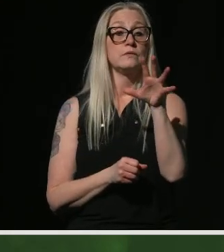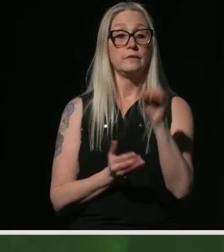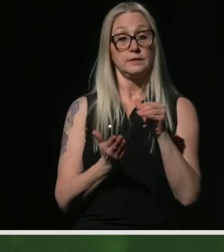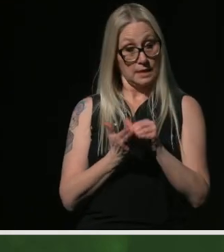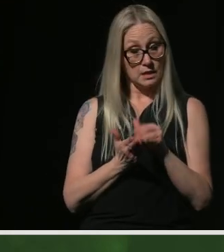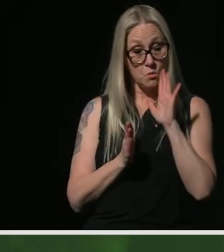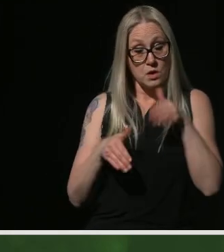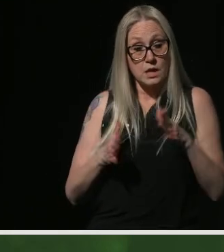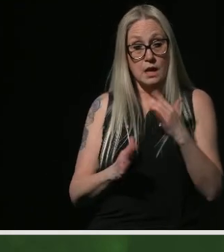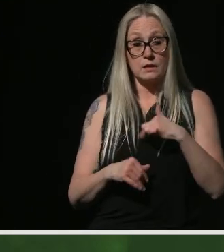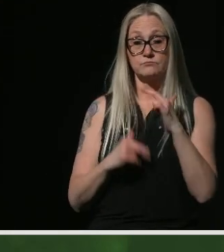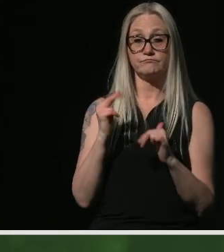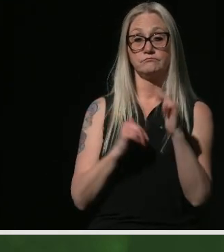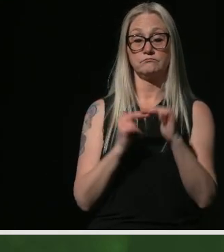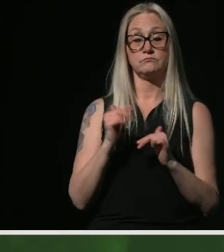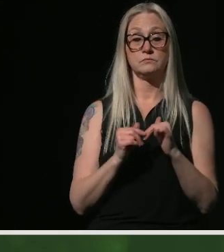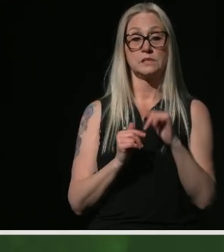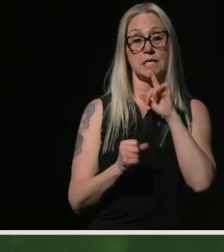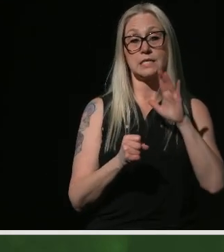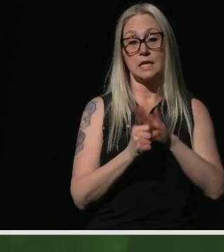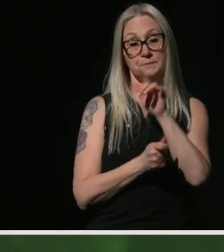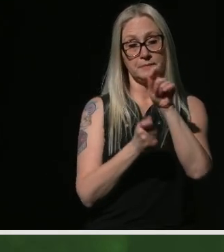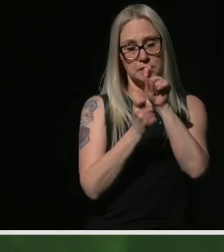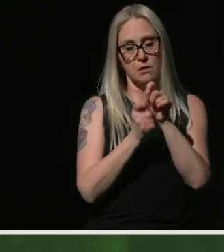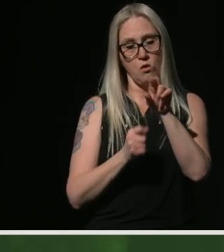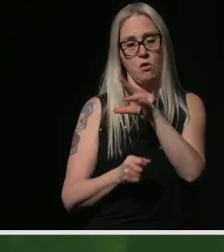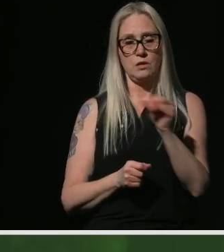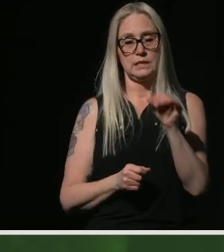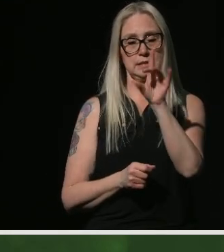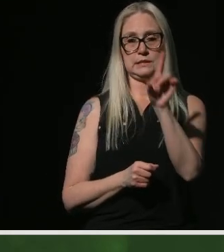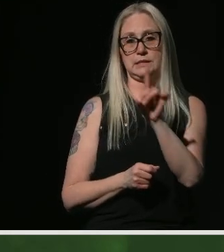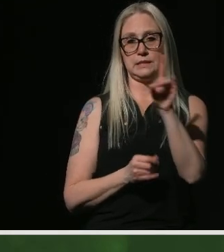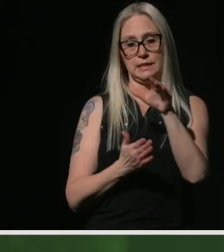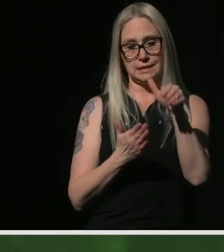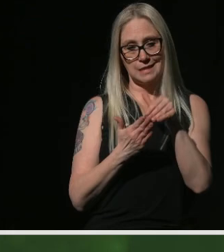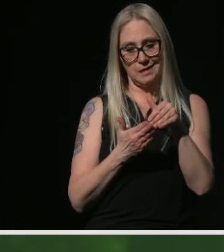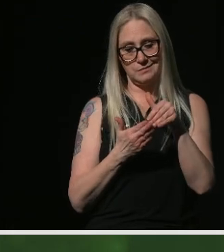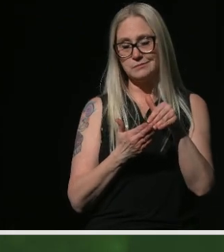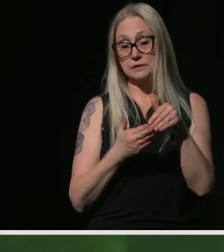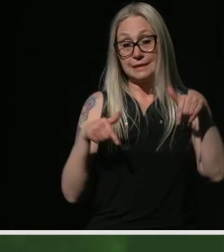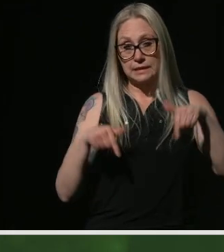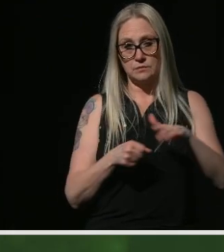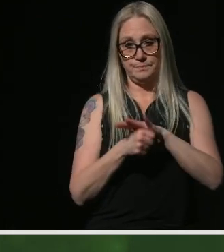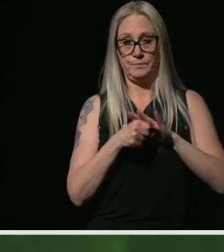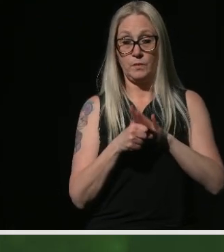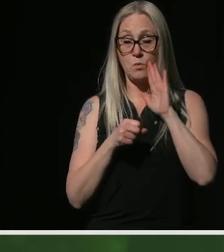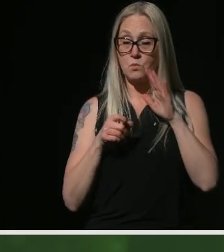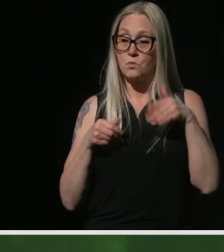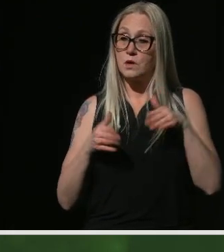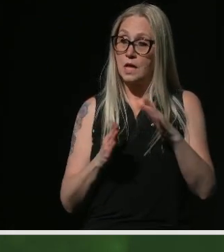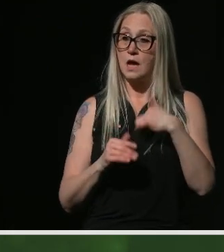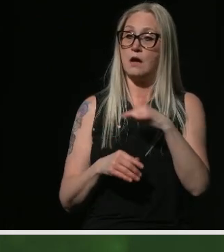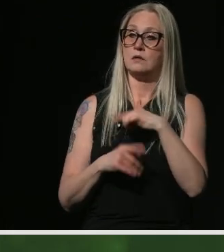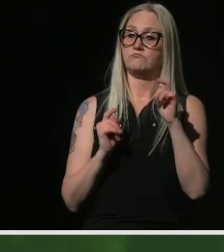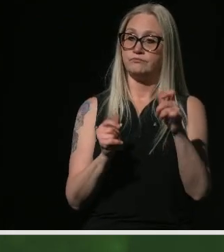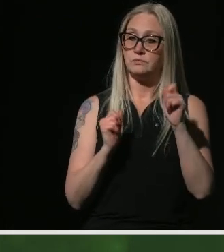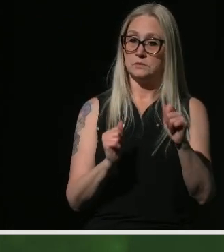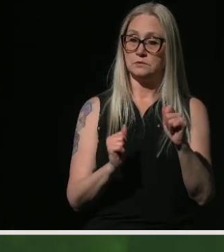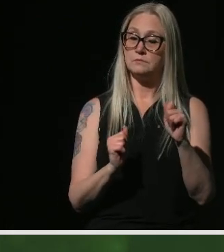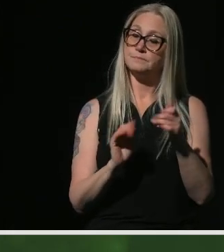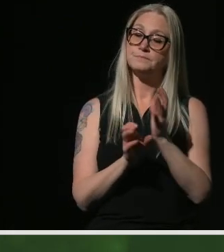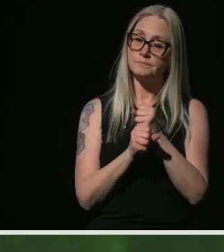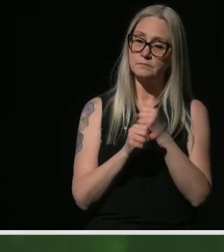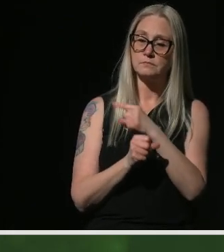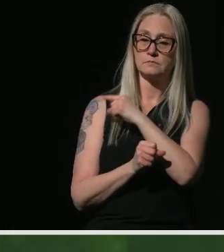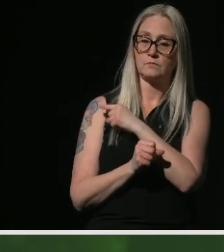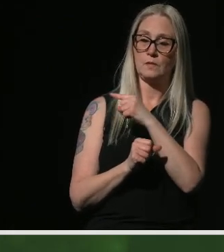build a dedicated R&D center in this region. That would allow us to accelerate the commercialization of our first product and start helping to protect growers in